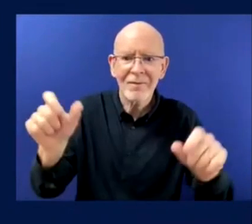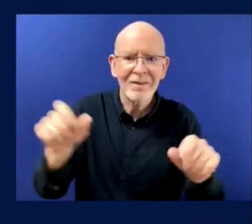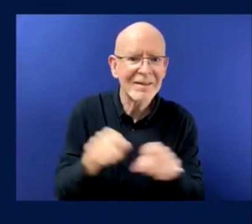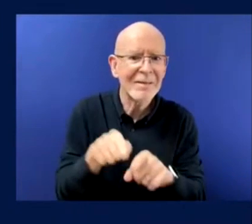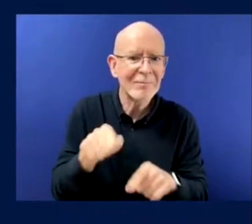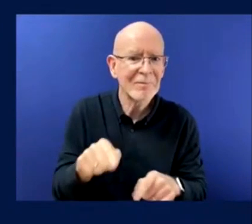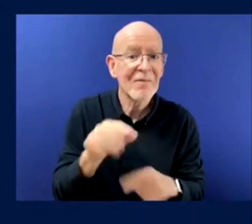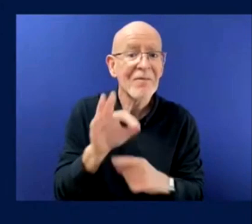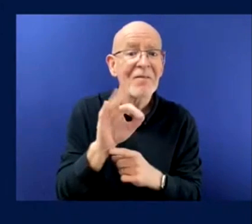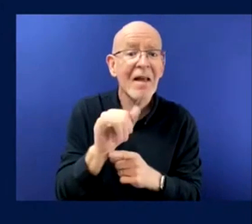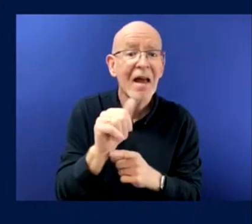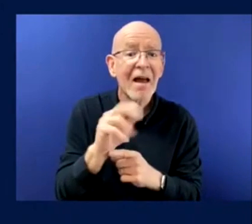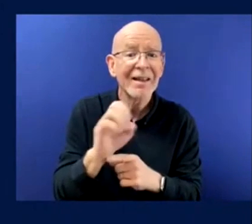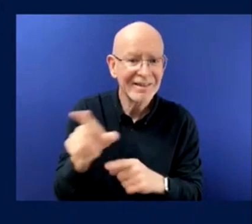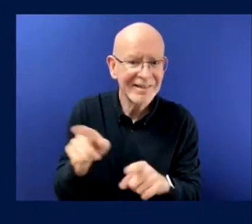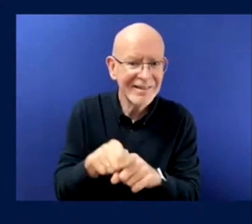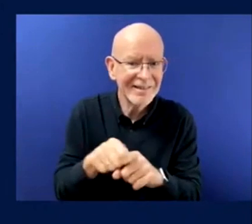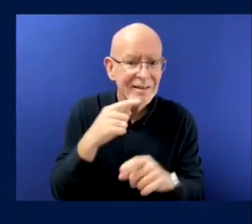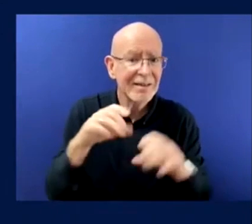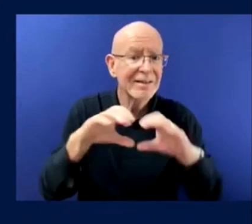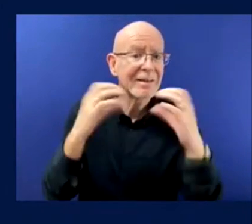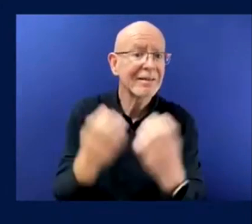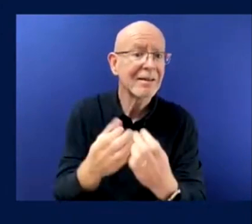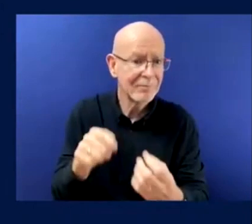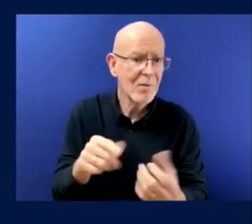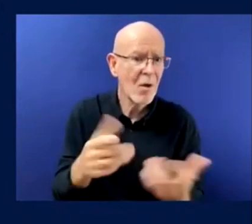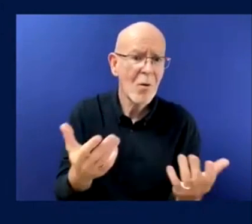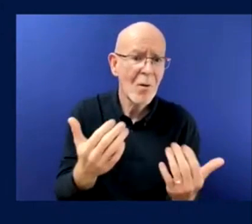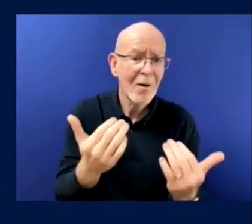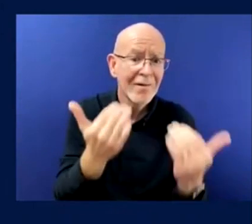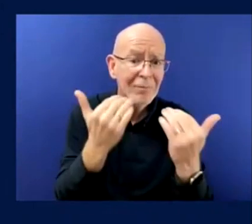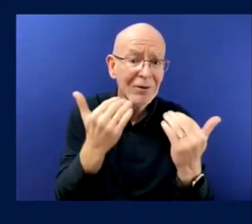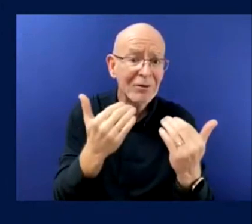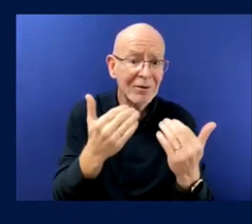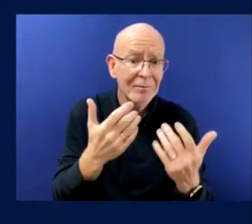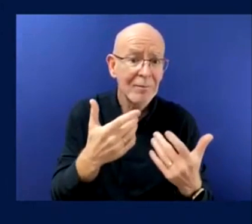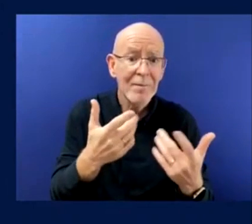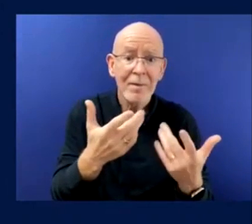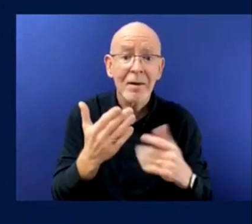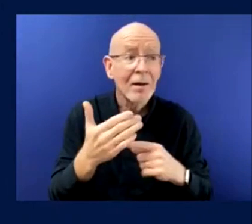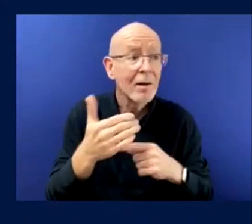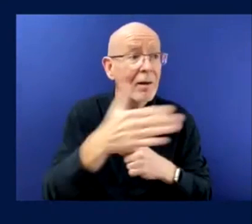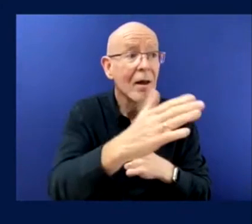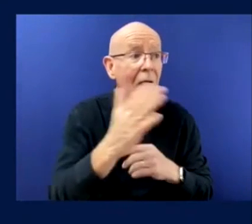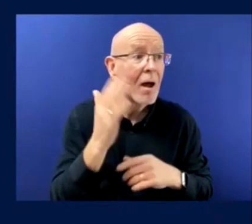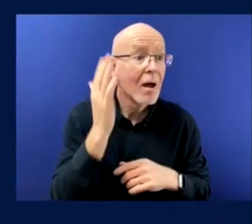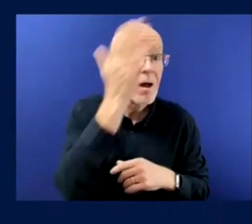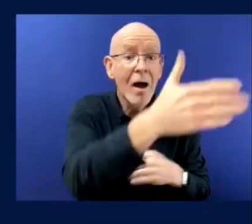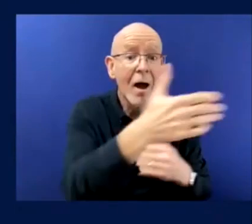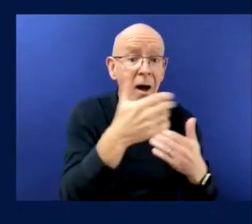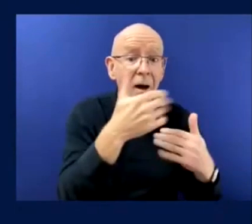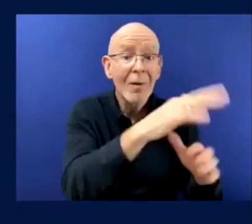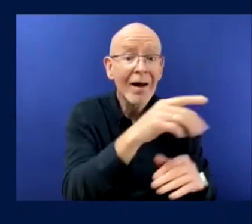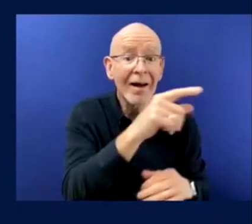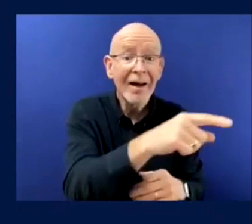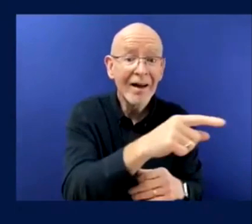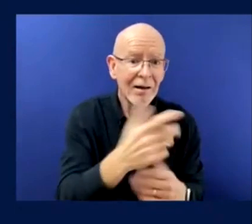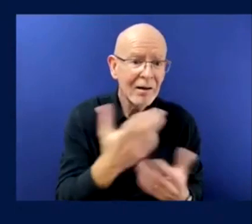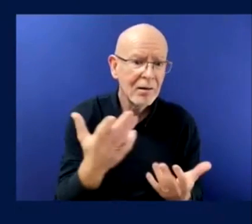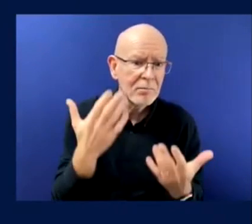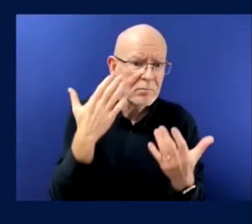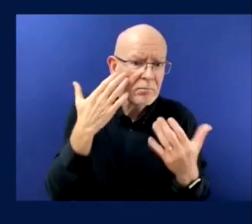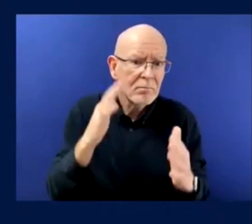access accessible services such as easy access seating or access to lifts in bigger